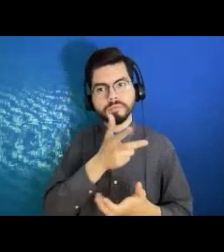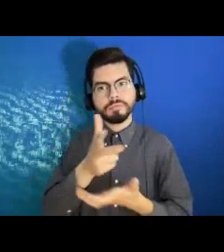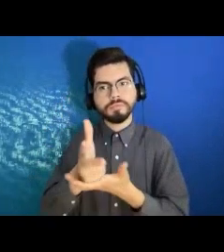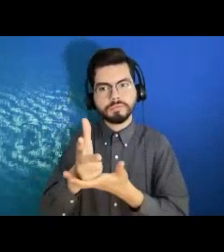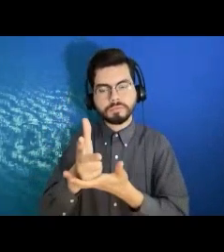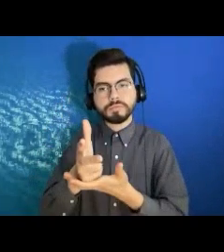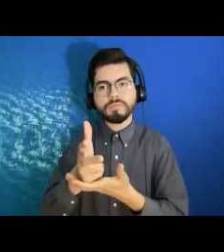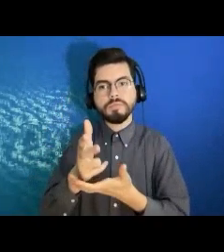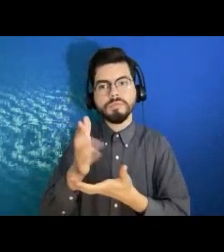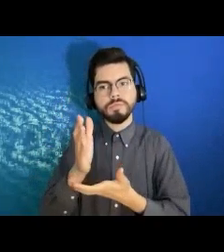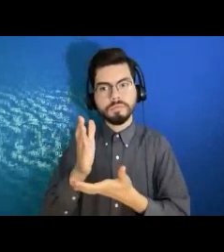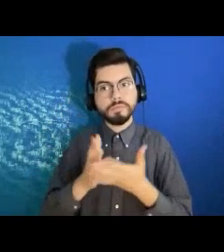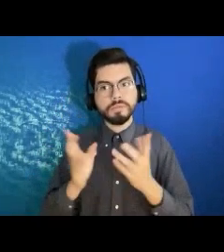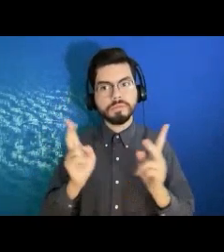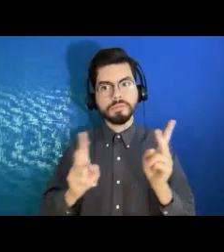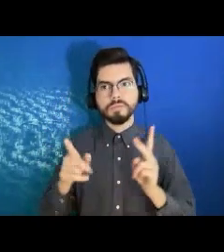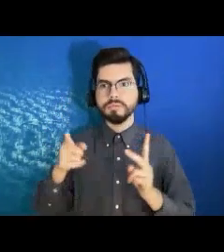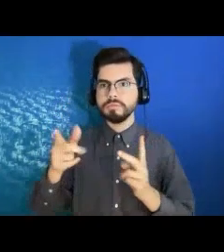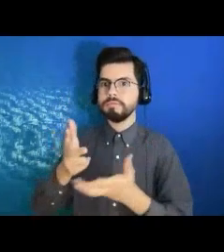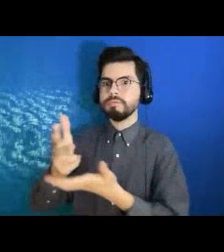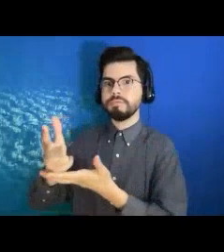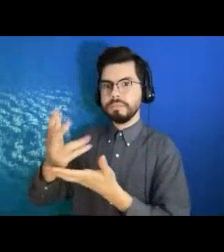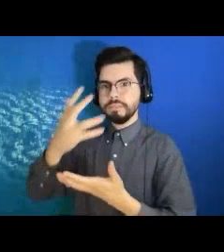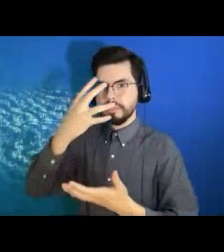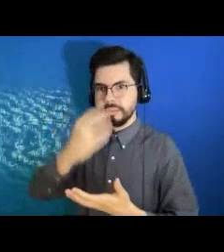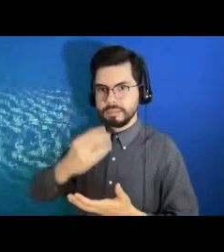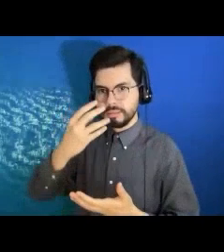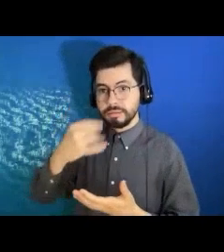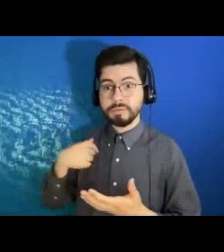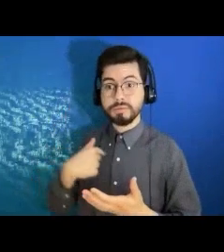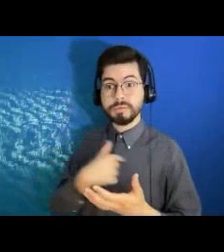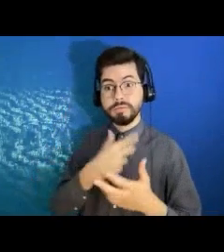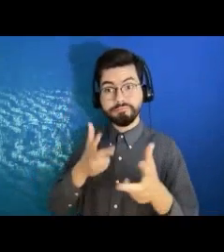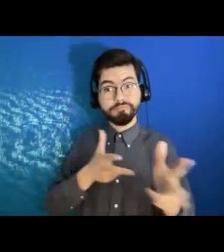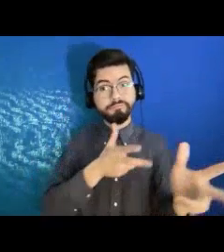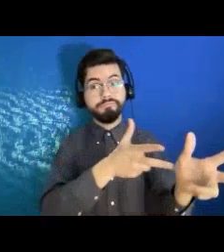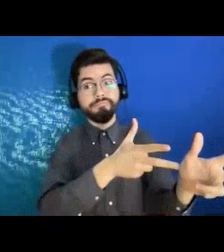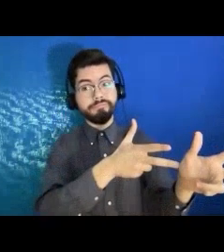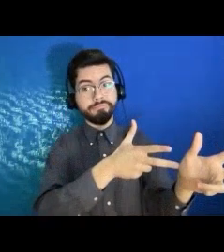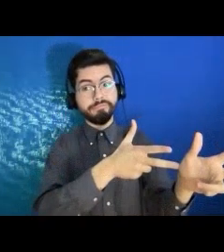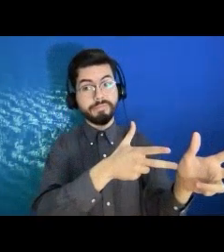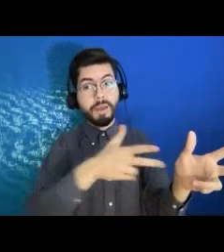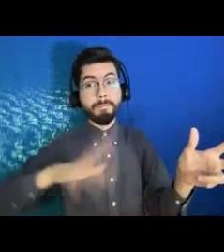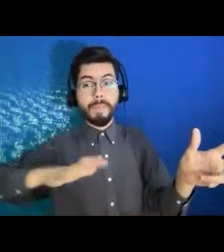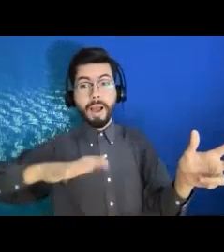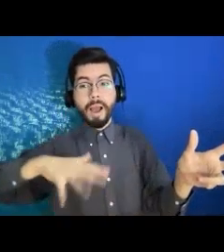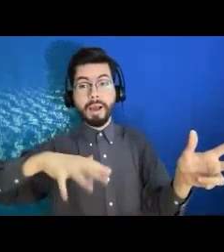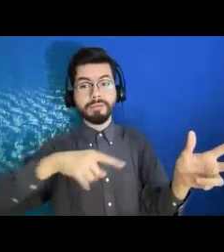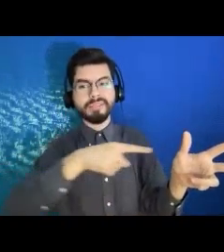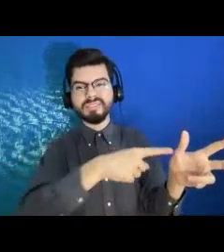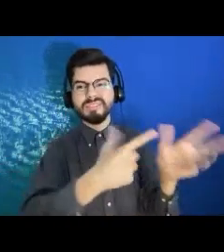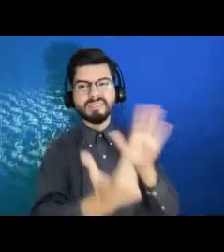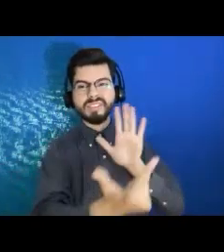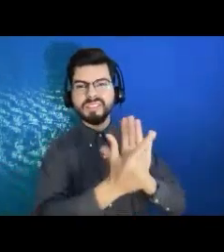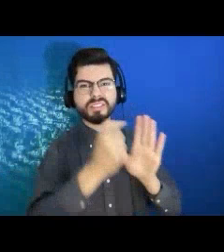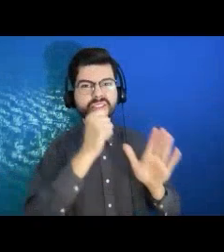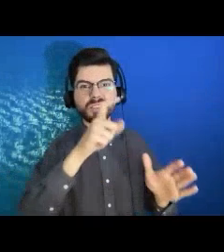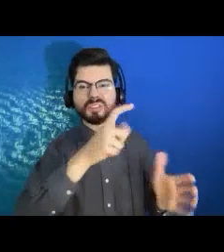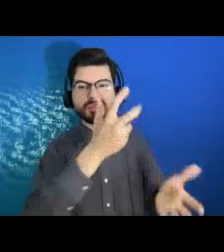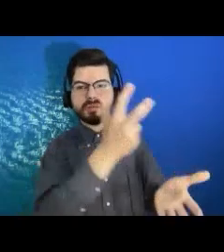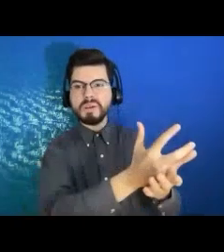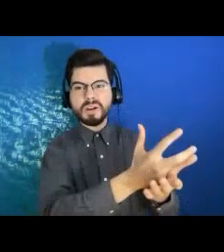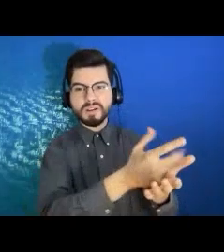people illegally parked at the pullouts sleeping. We would pull up right behind them and just start shaking the ground, and they just pull up. They'd go to the next